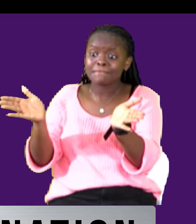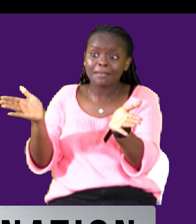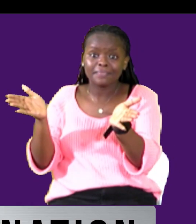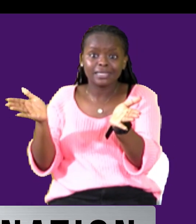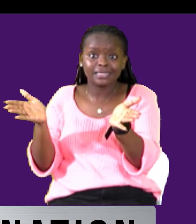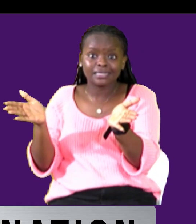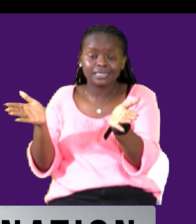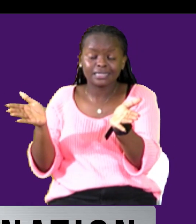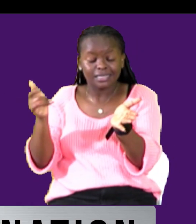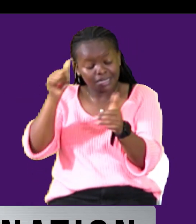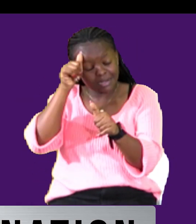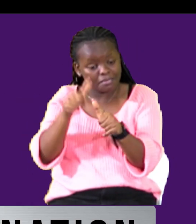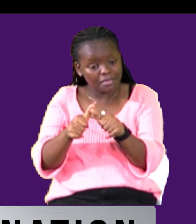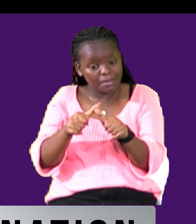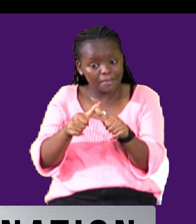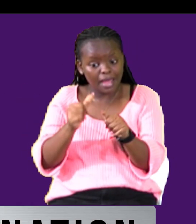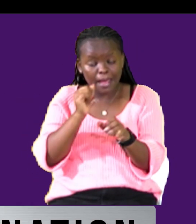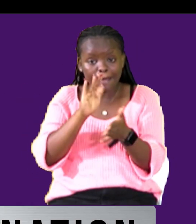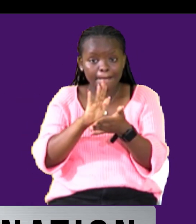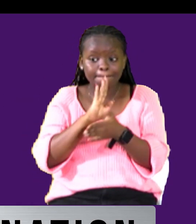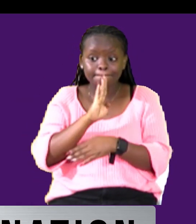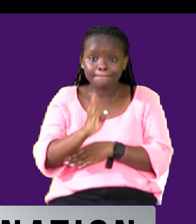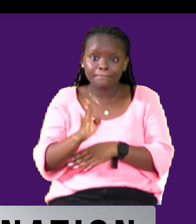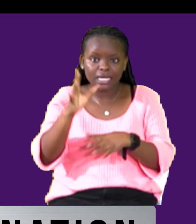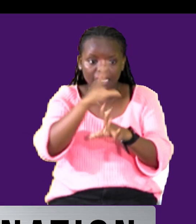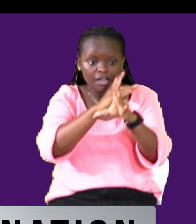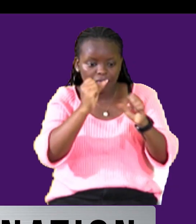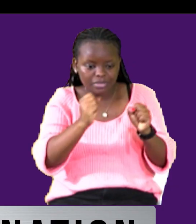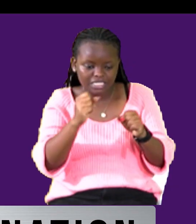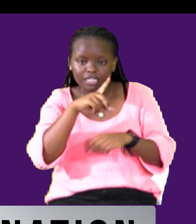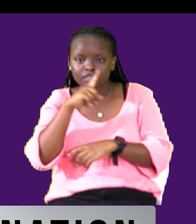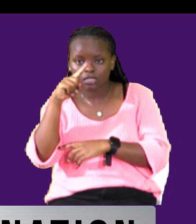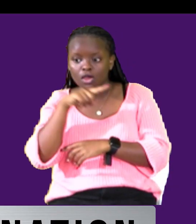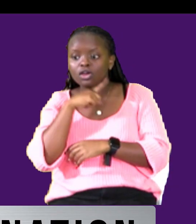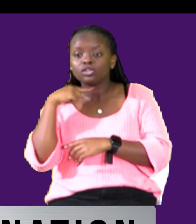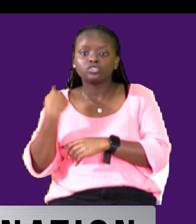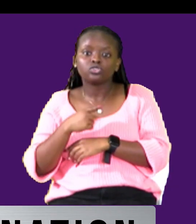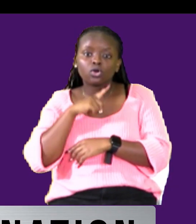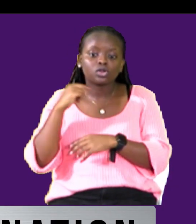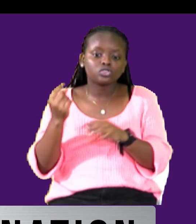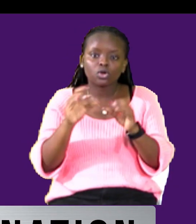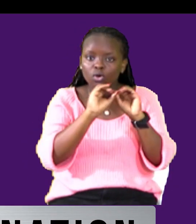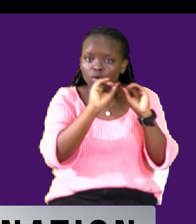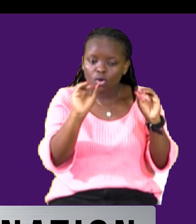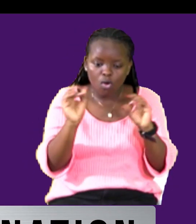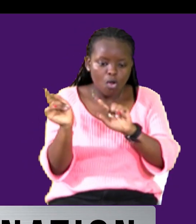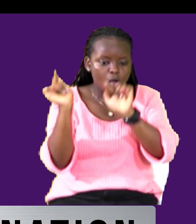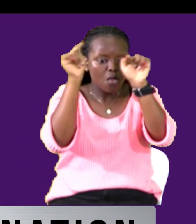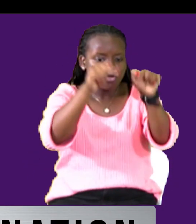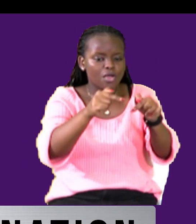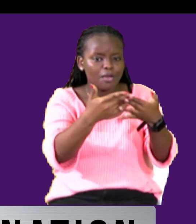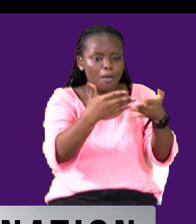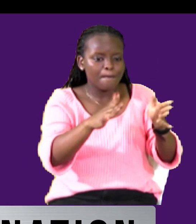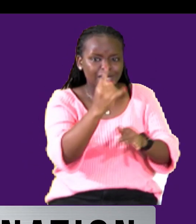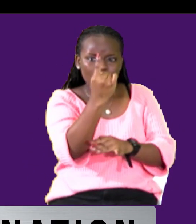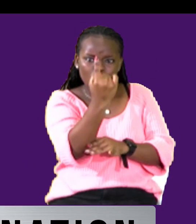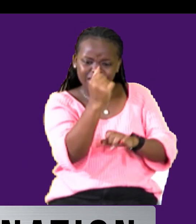remember, being a president is not a joke. Alitumia funds zingine going and opening one